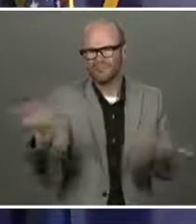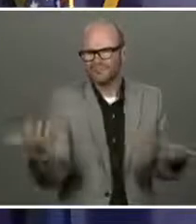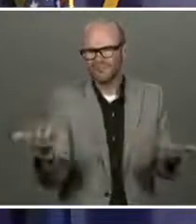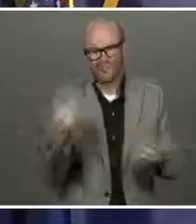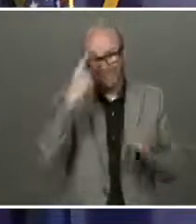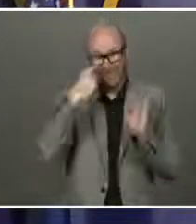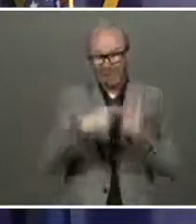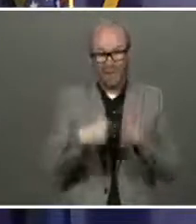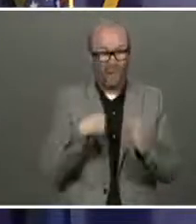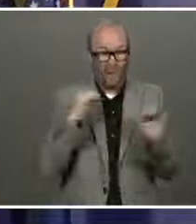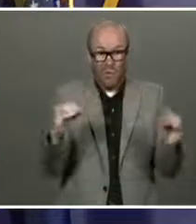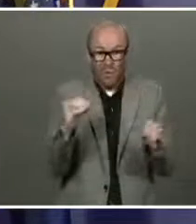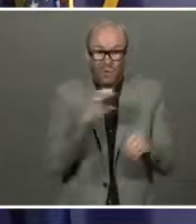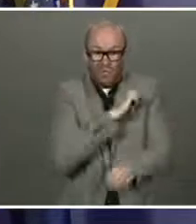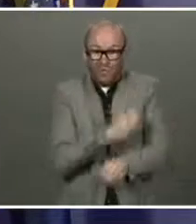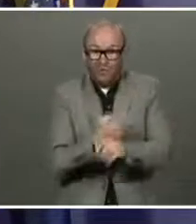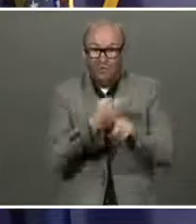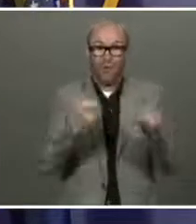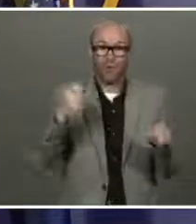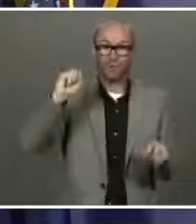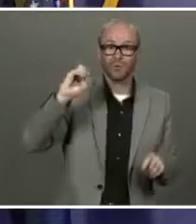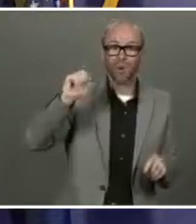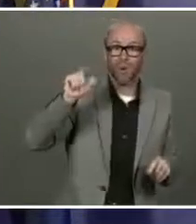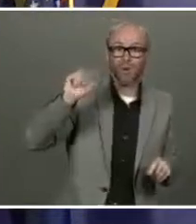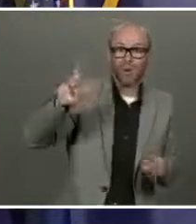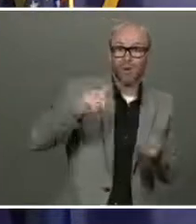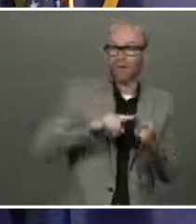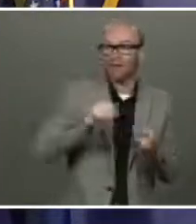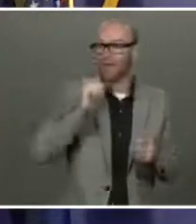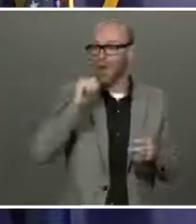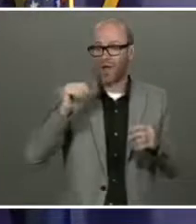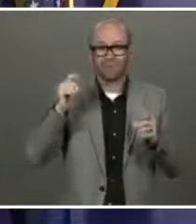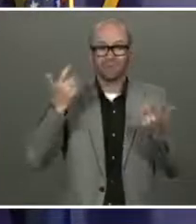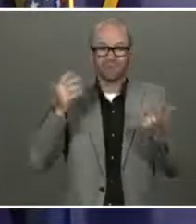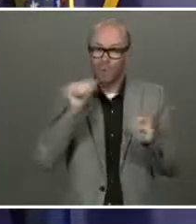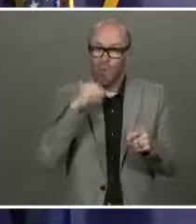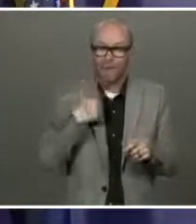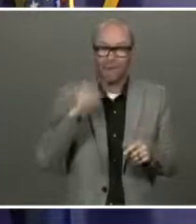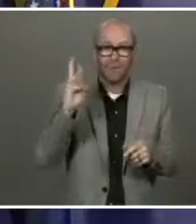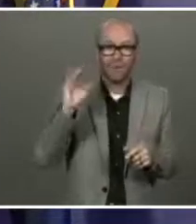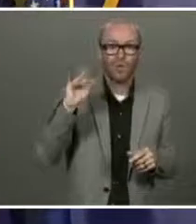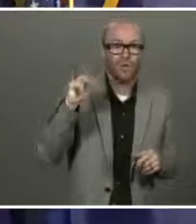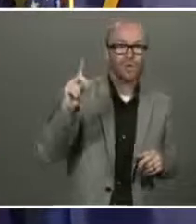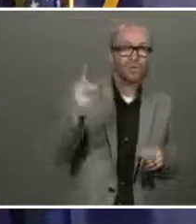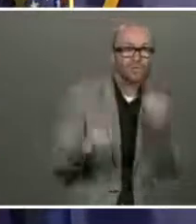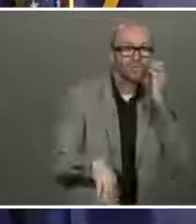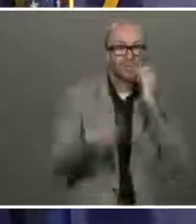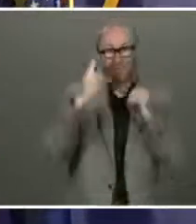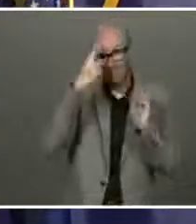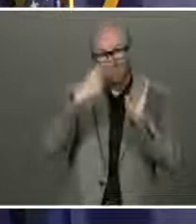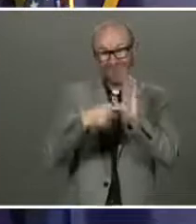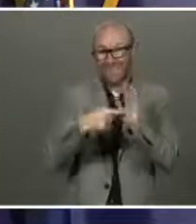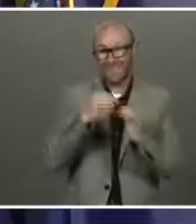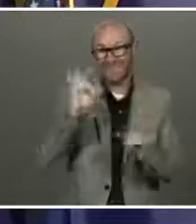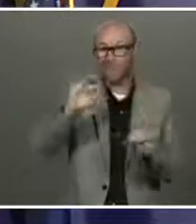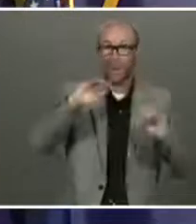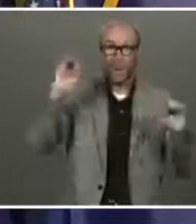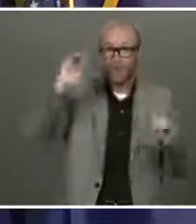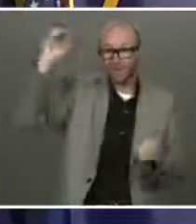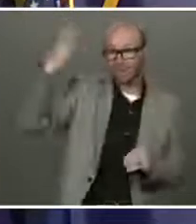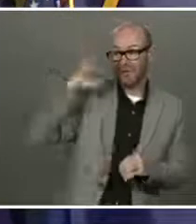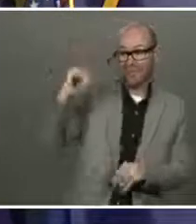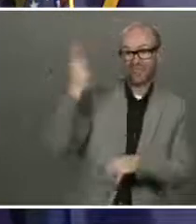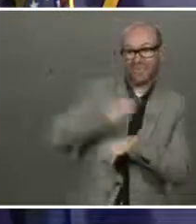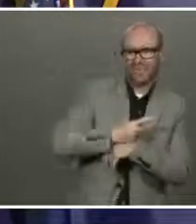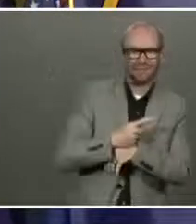and everybody knows this, is that it's not great for a base load, because if the wind doesn't blow or the sun doesn't shine, then you